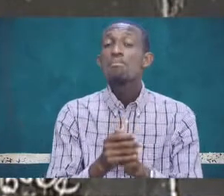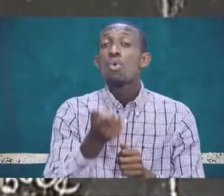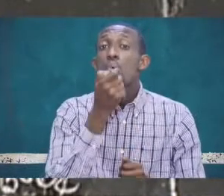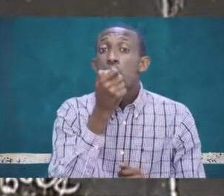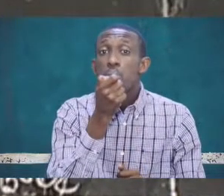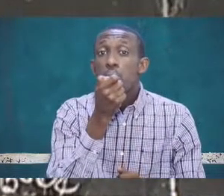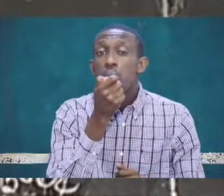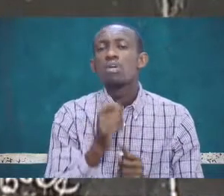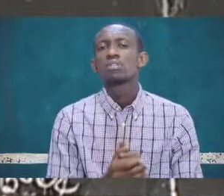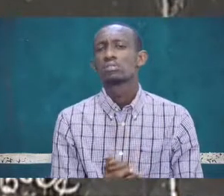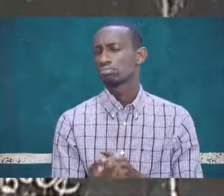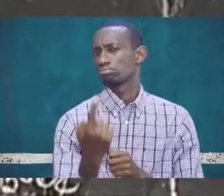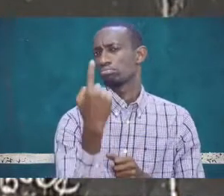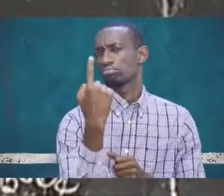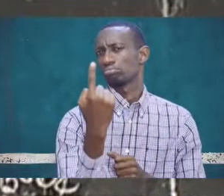Celsius.